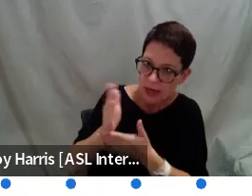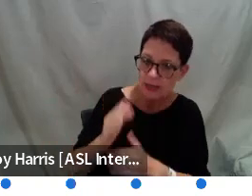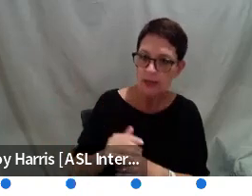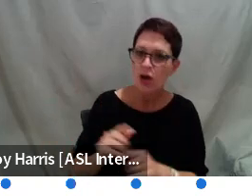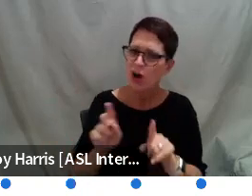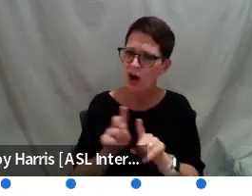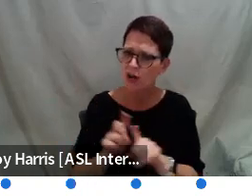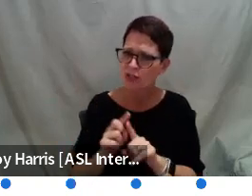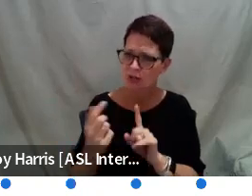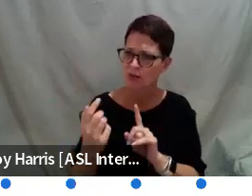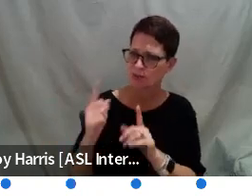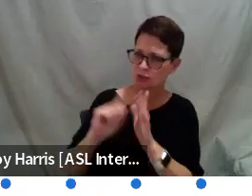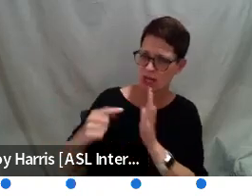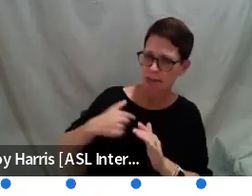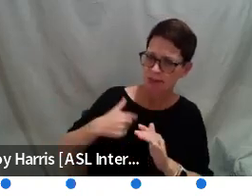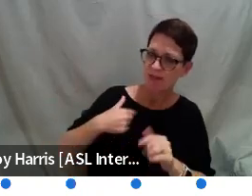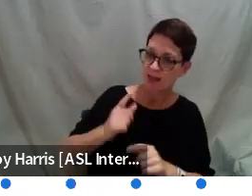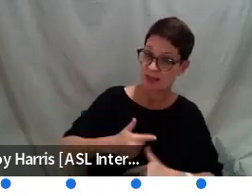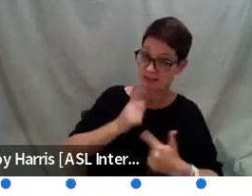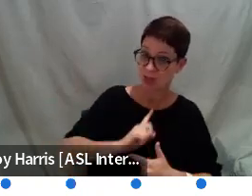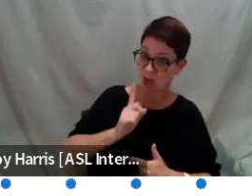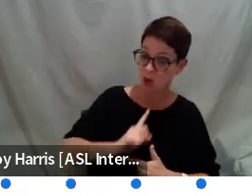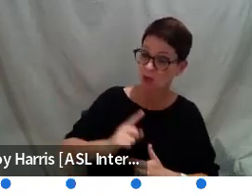you, especially if you're living alone.